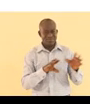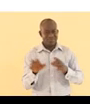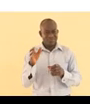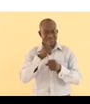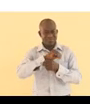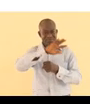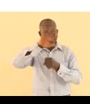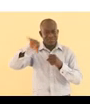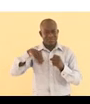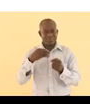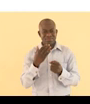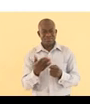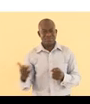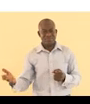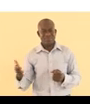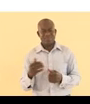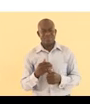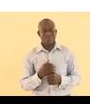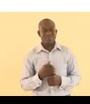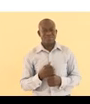get all this?